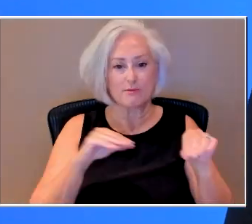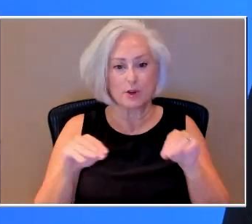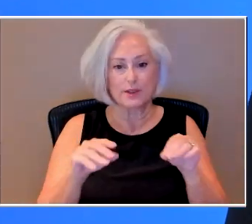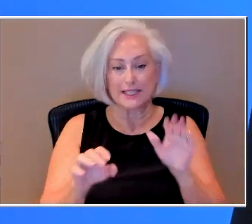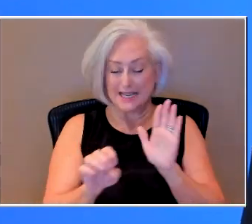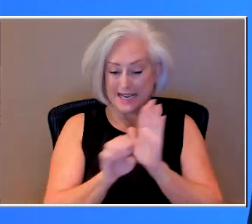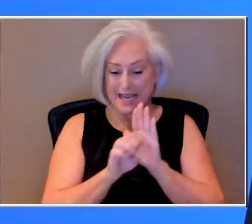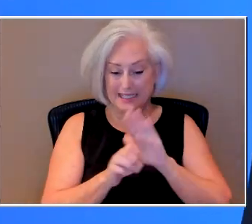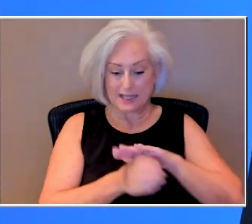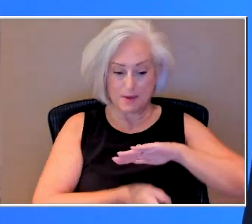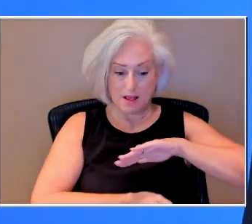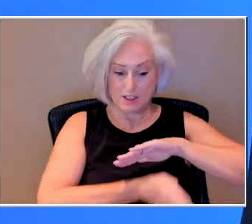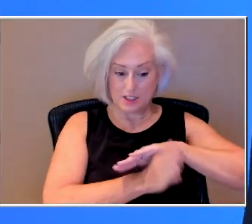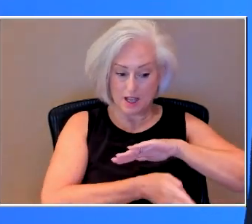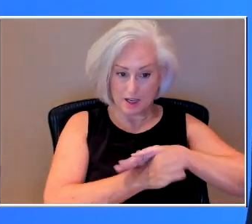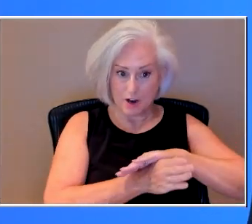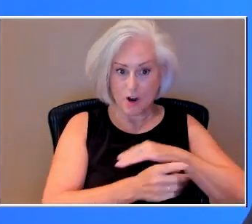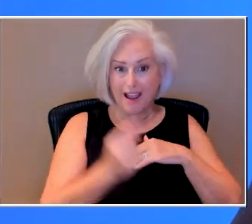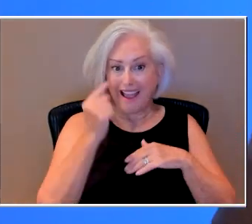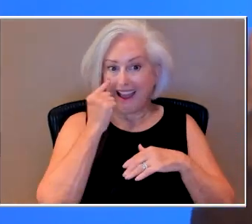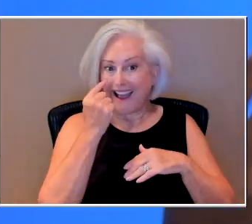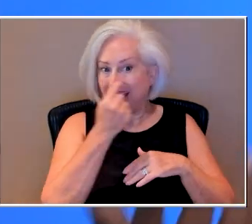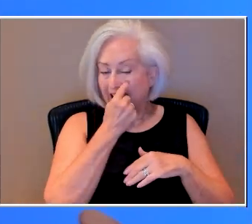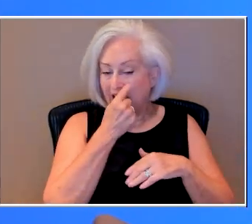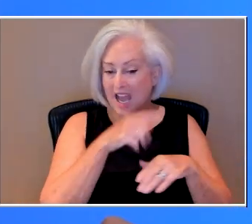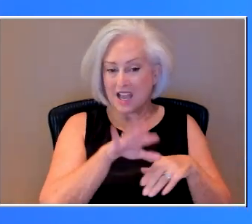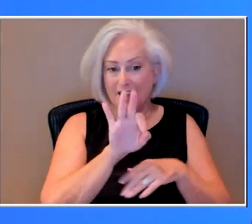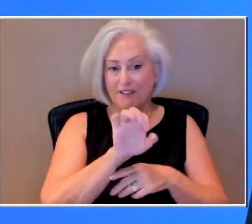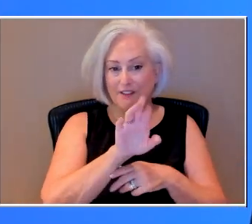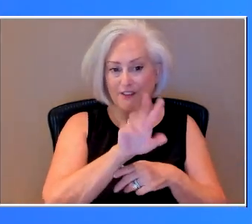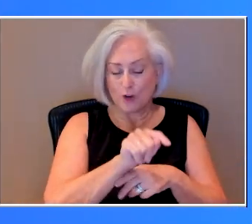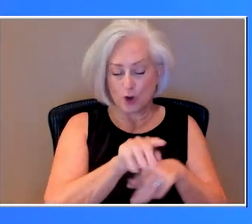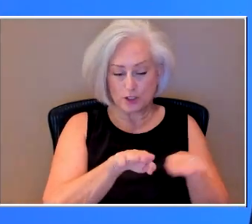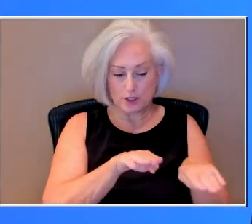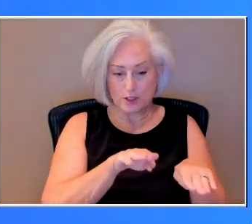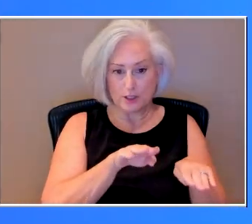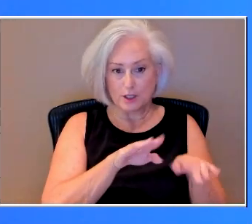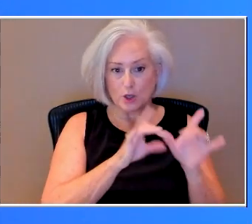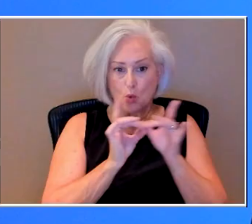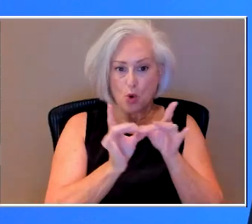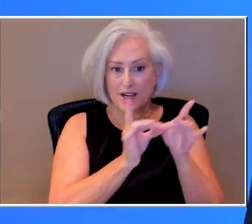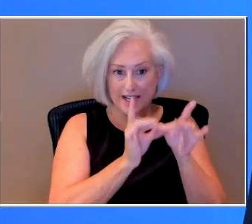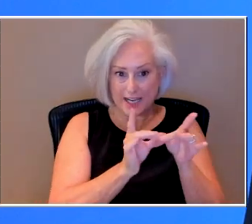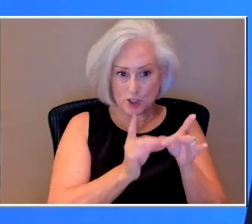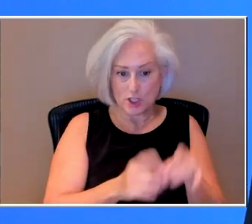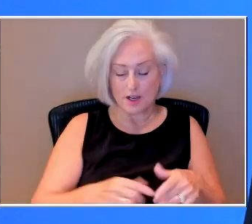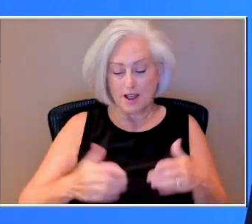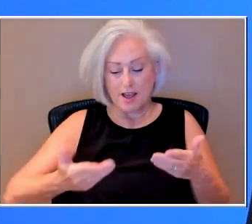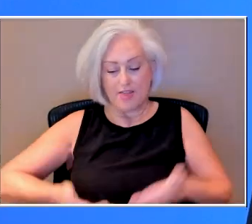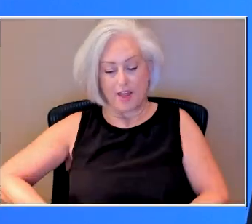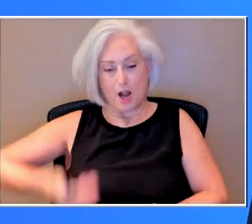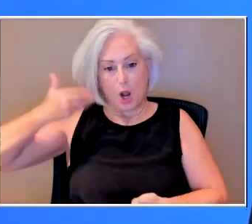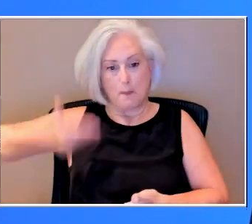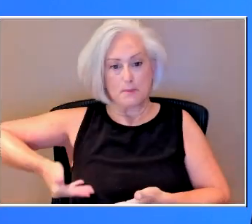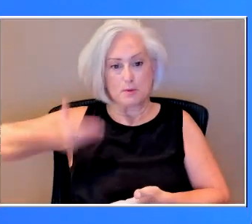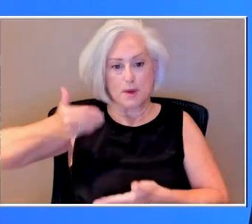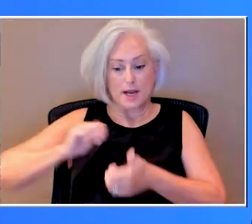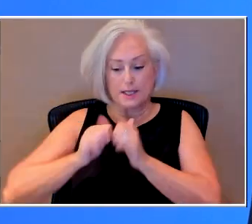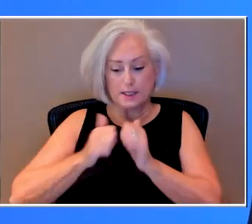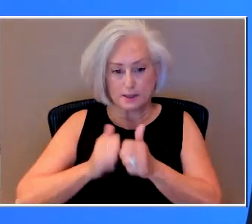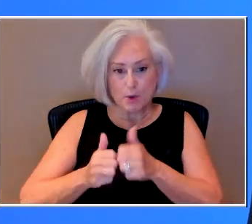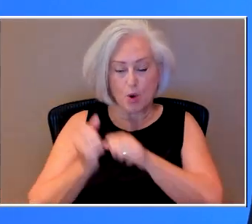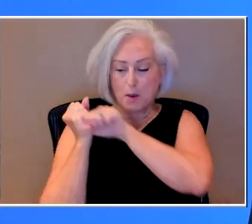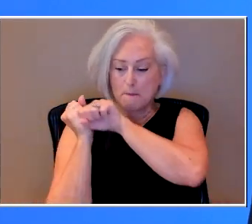eye-foot coordination. Then you can play like an upper body sport like baseball, basketball, and then